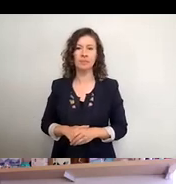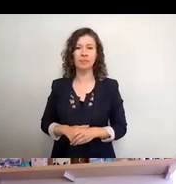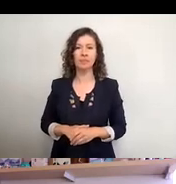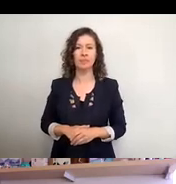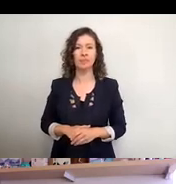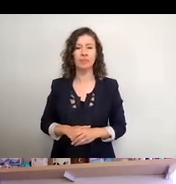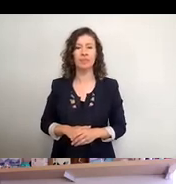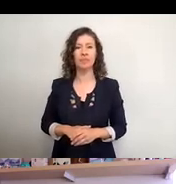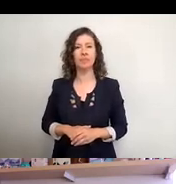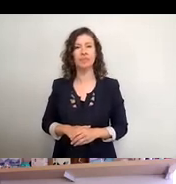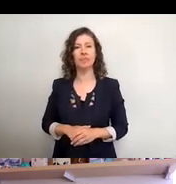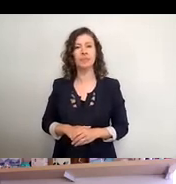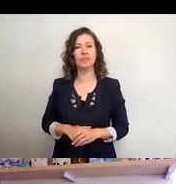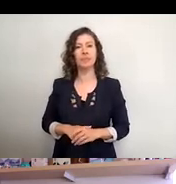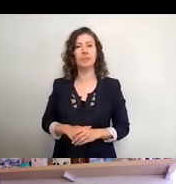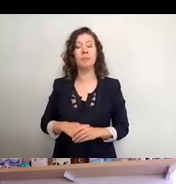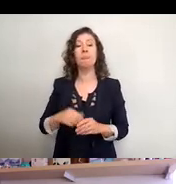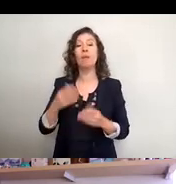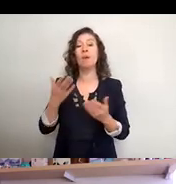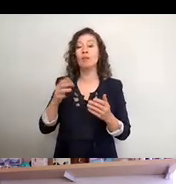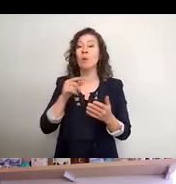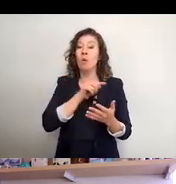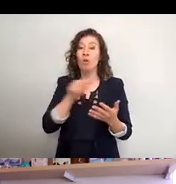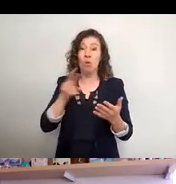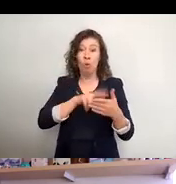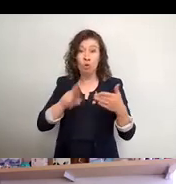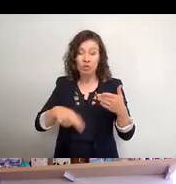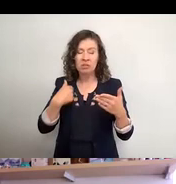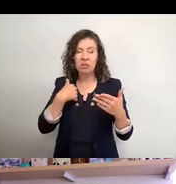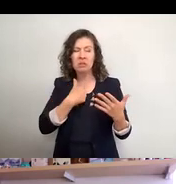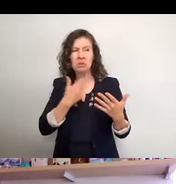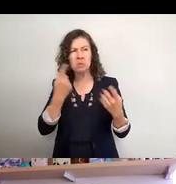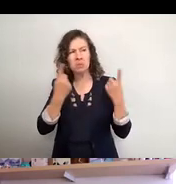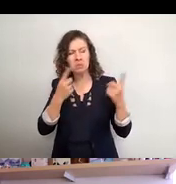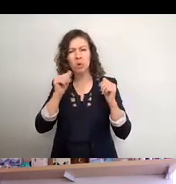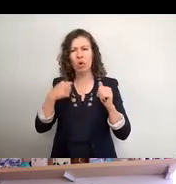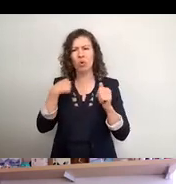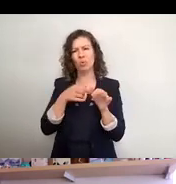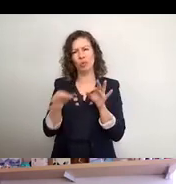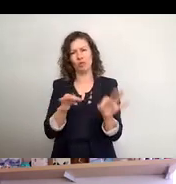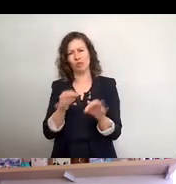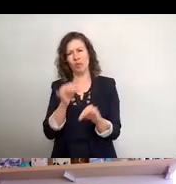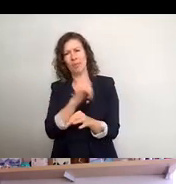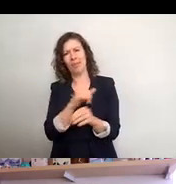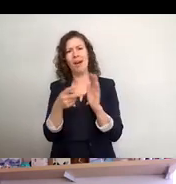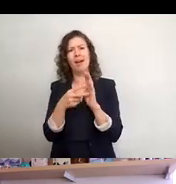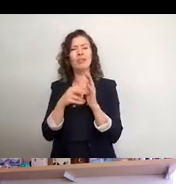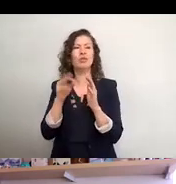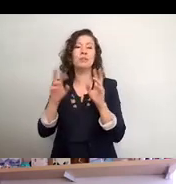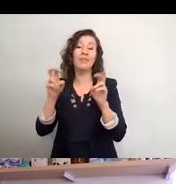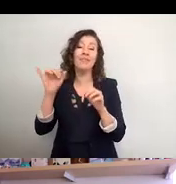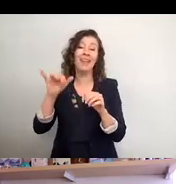Now, we wanted to take these results and see if we could characterize them in terms of, you know, that